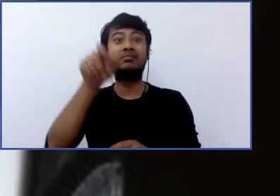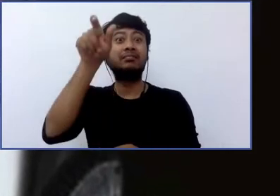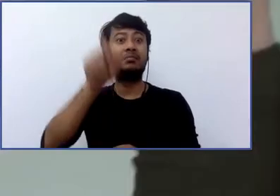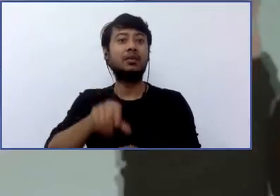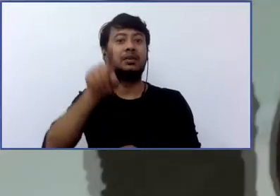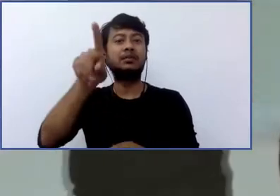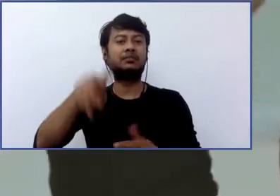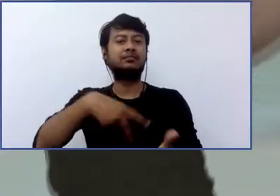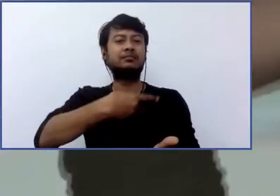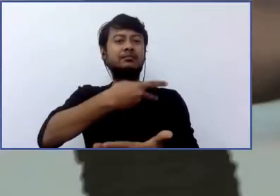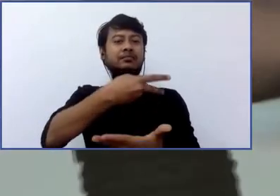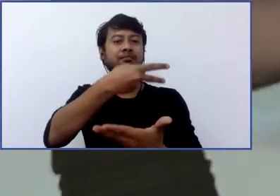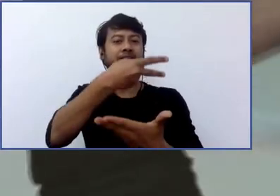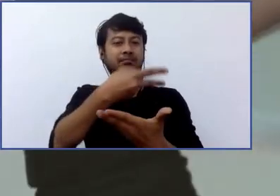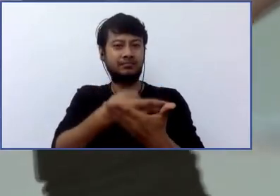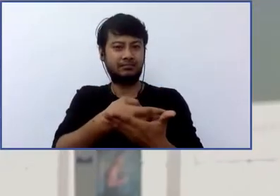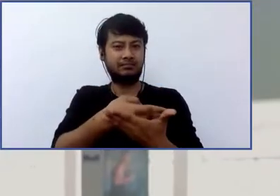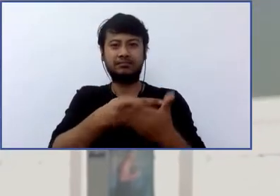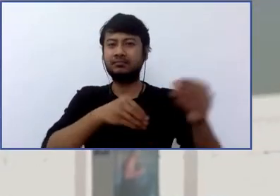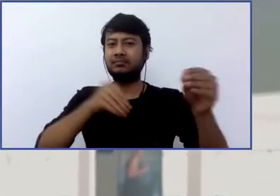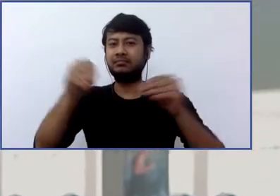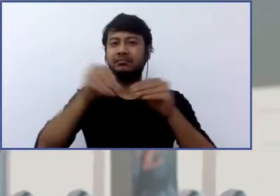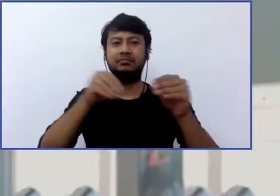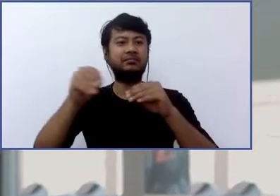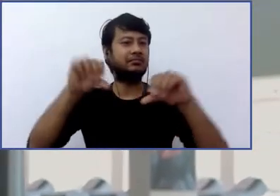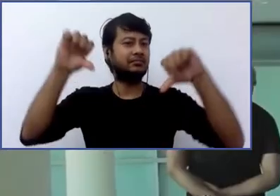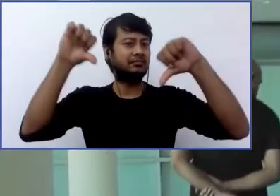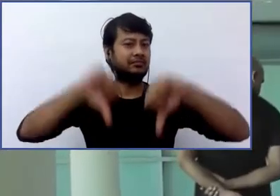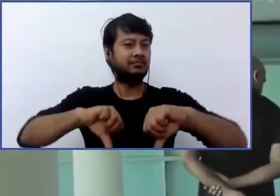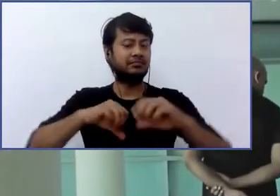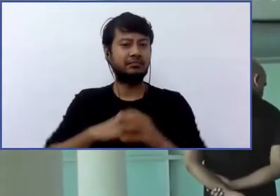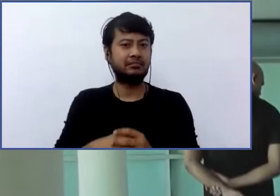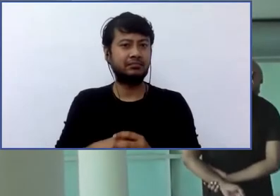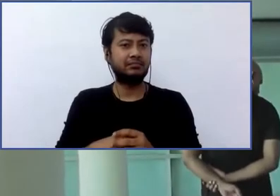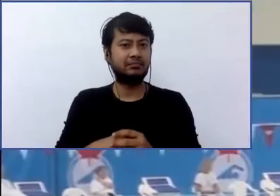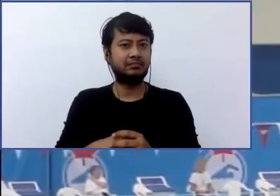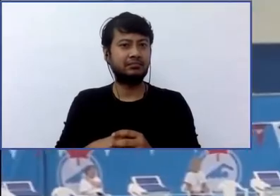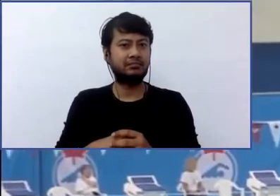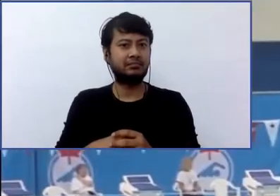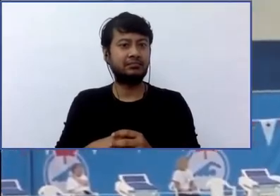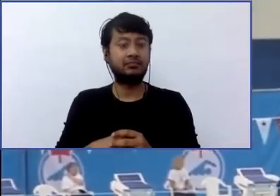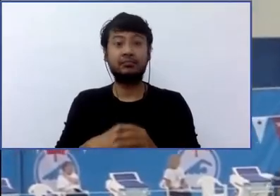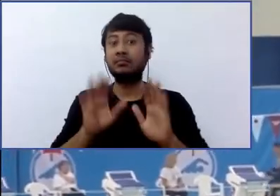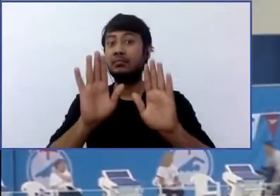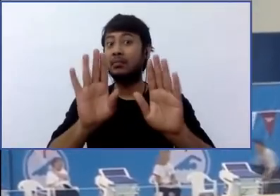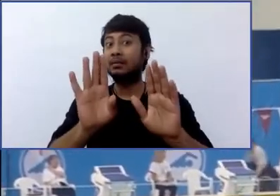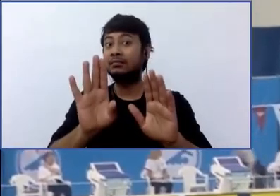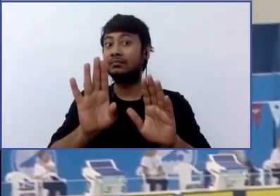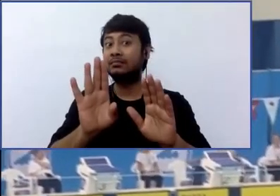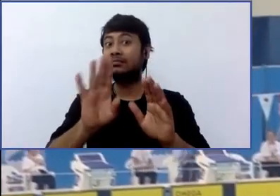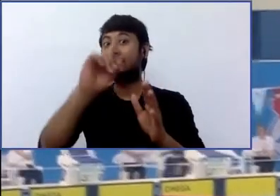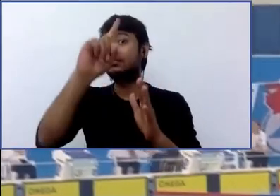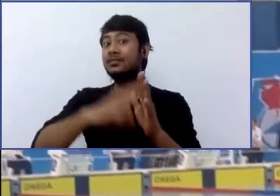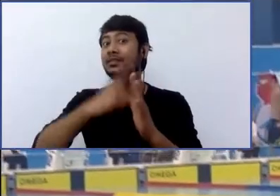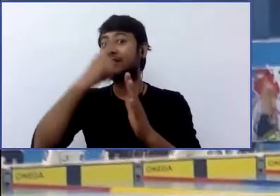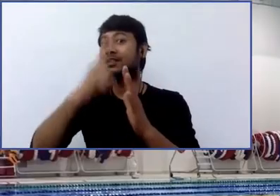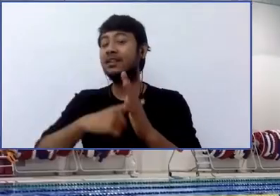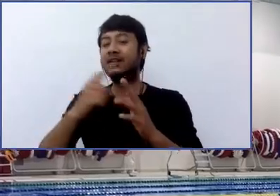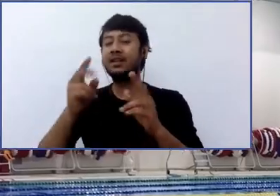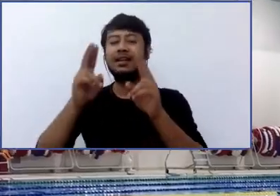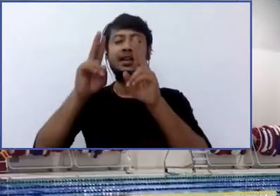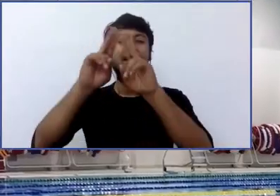walls. 10 years on, Justin is an international para-swimming champion with host of gold